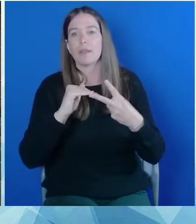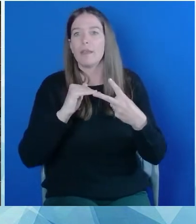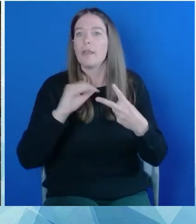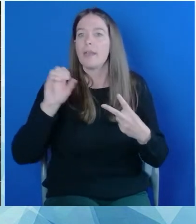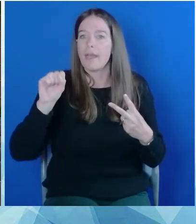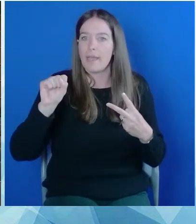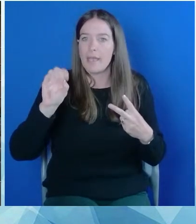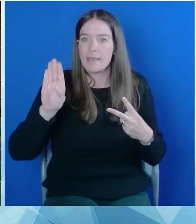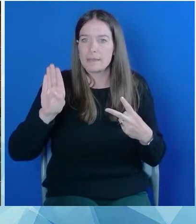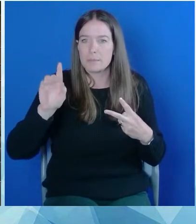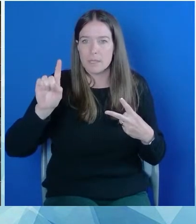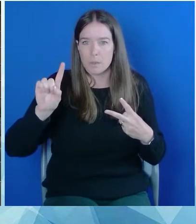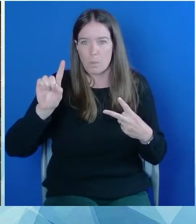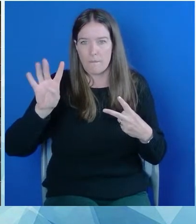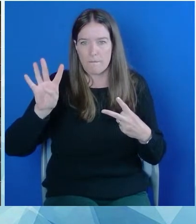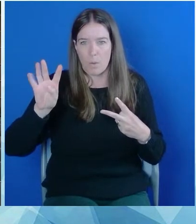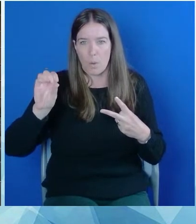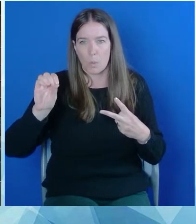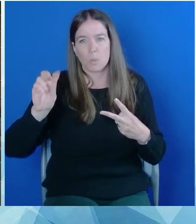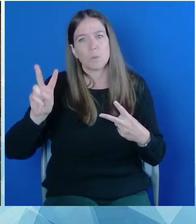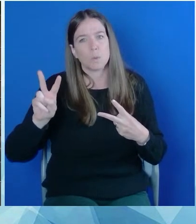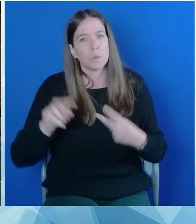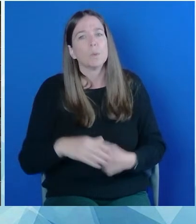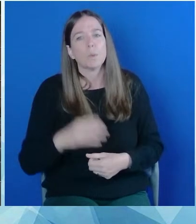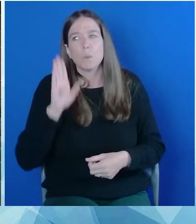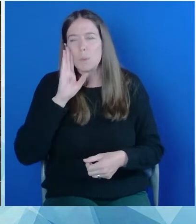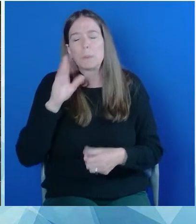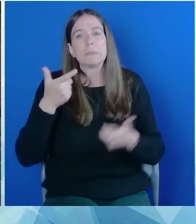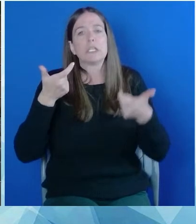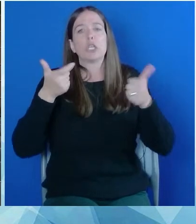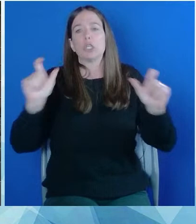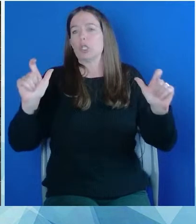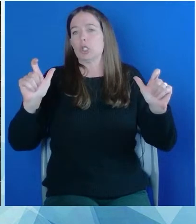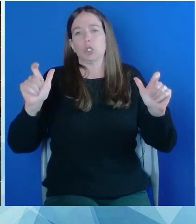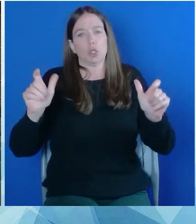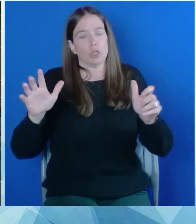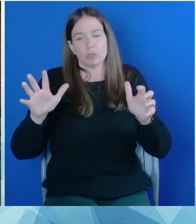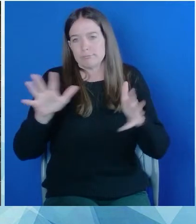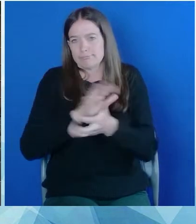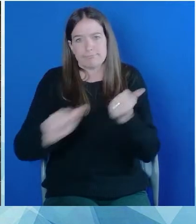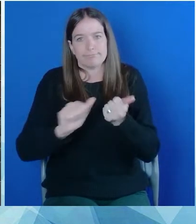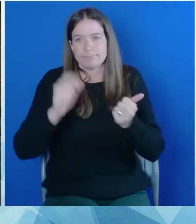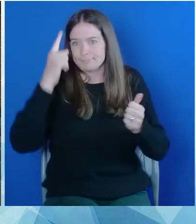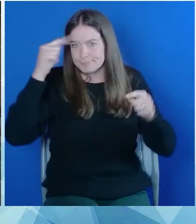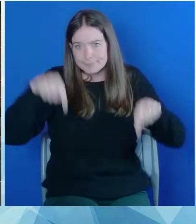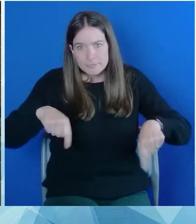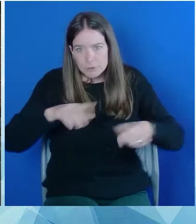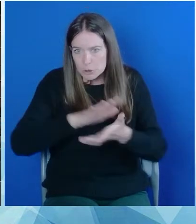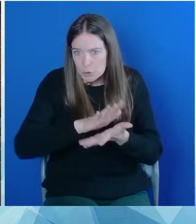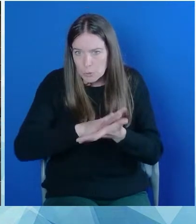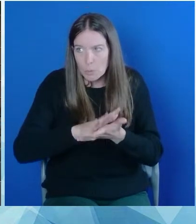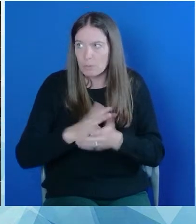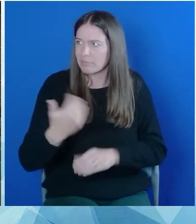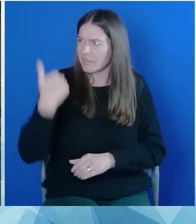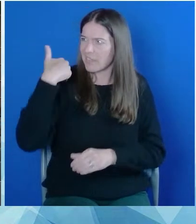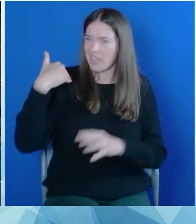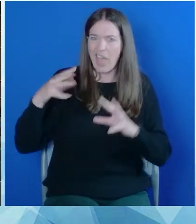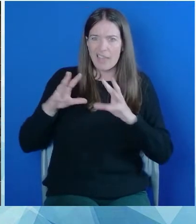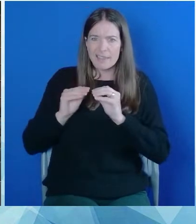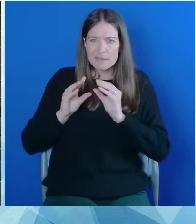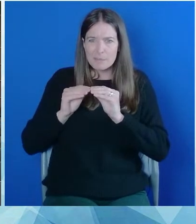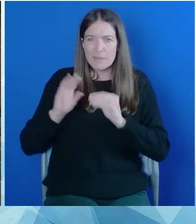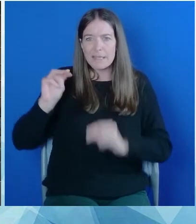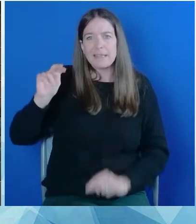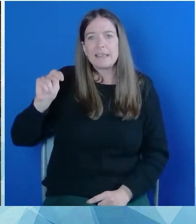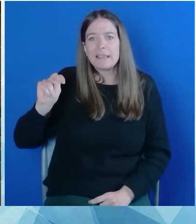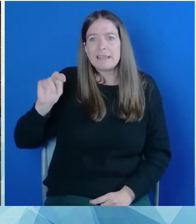school. President Nigro last time mentioned how we're not necessarily thriving on an academic level. So it's not like we're setting